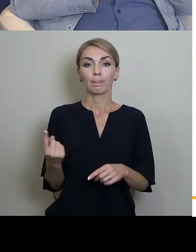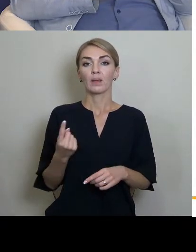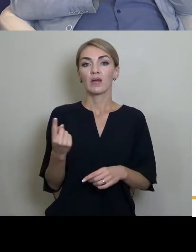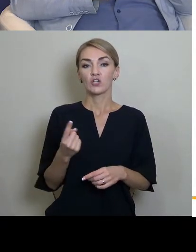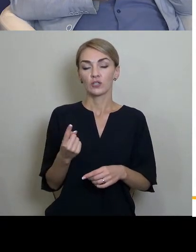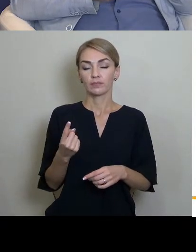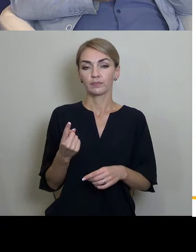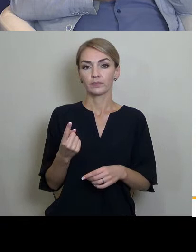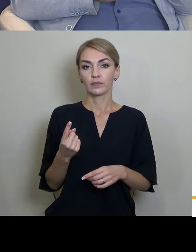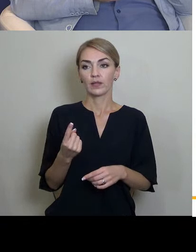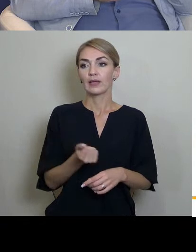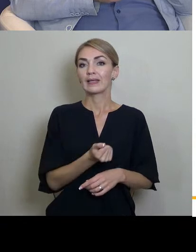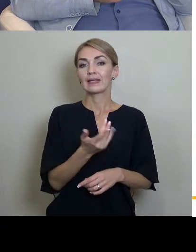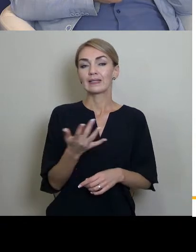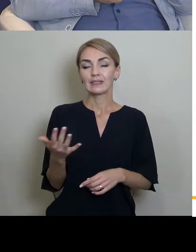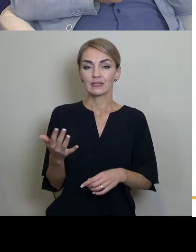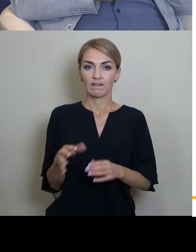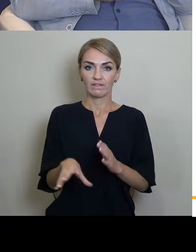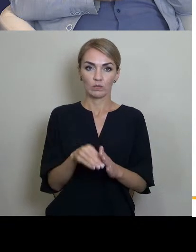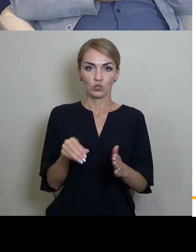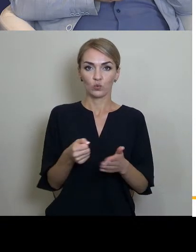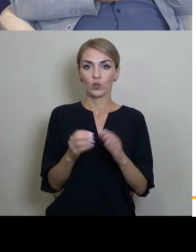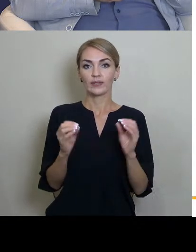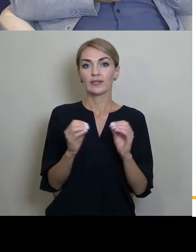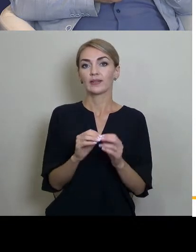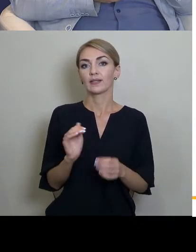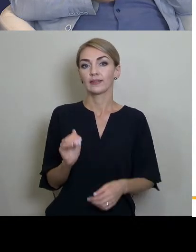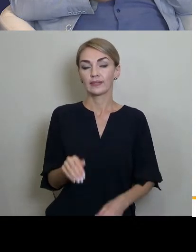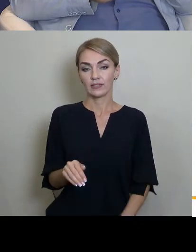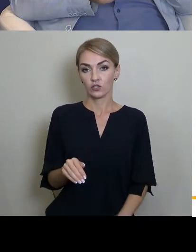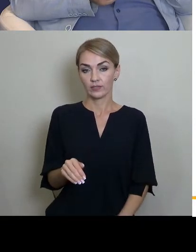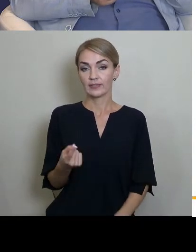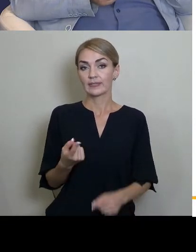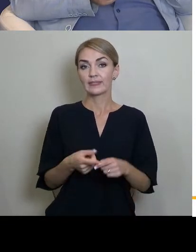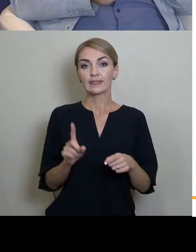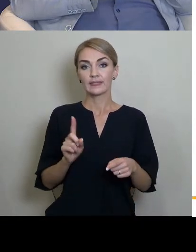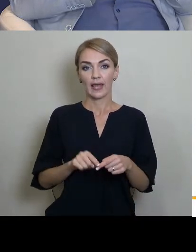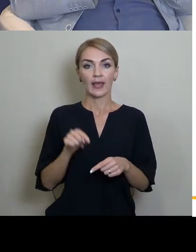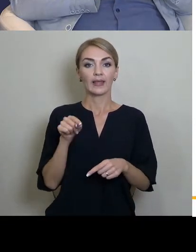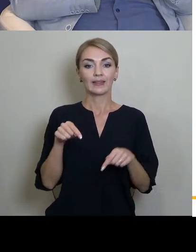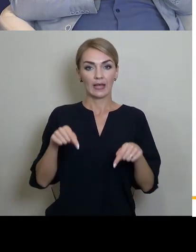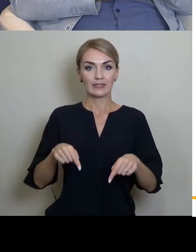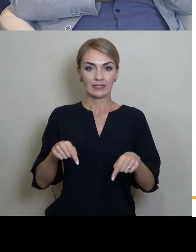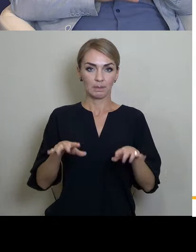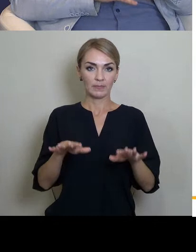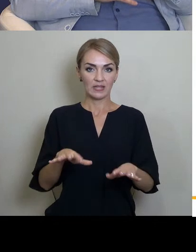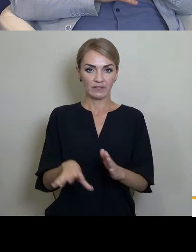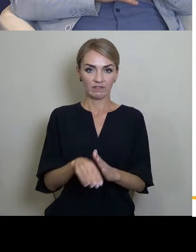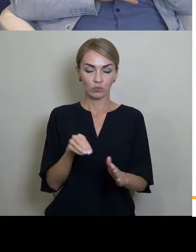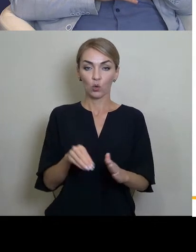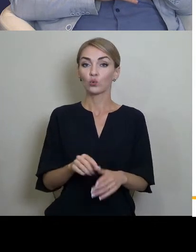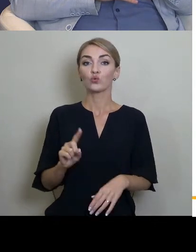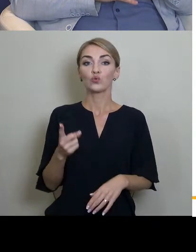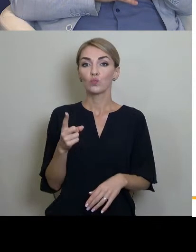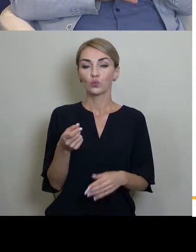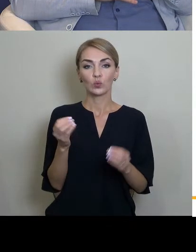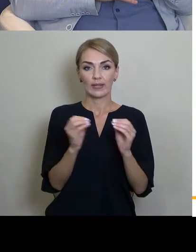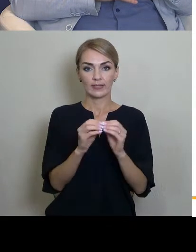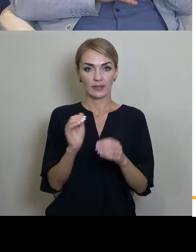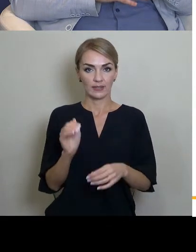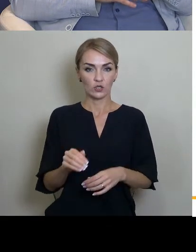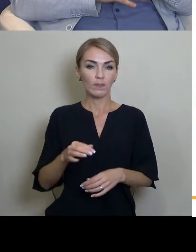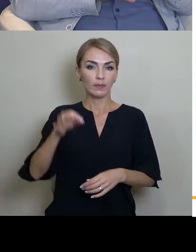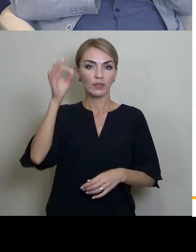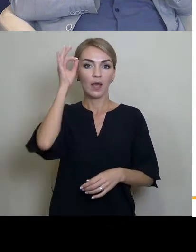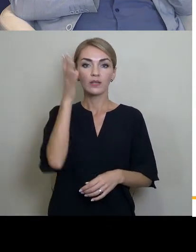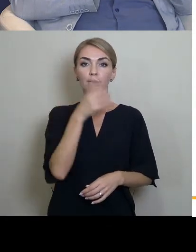multi-mandate constituencies, the number of voters until 10,000. That's number one. That's at the upcoming local elections.